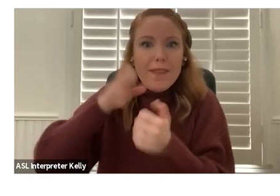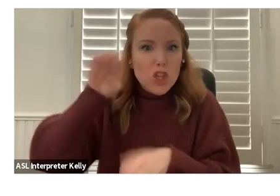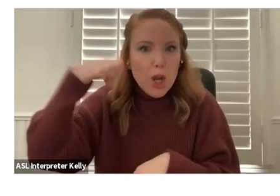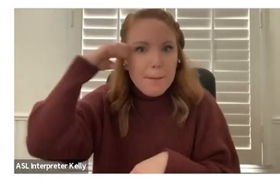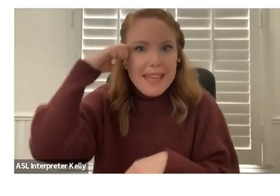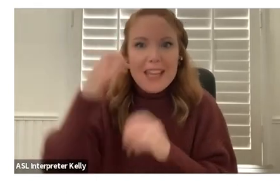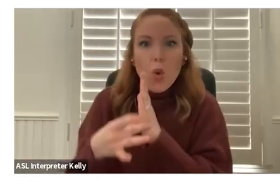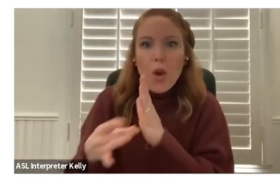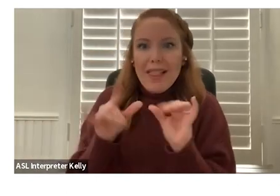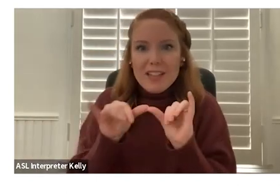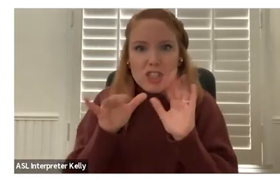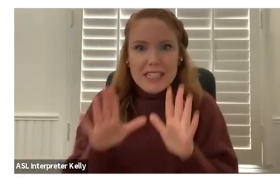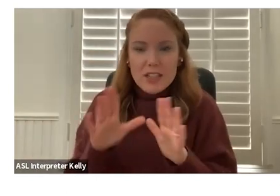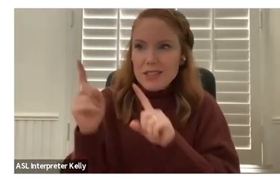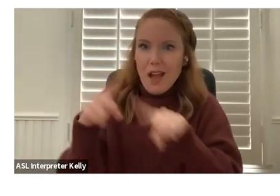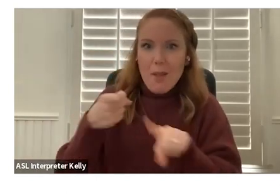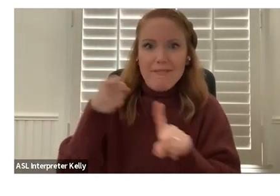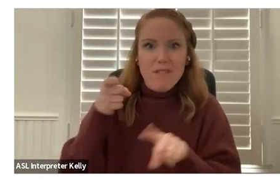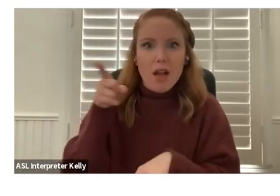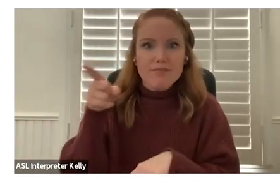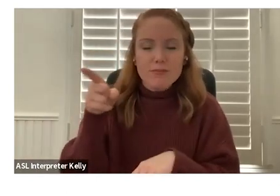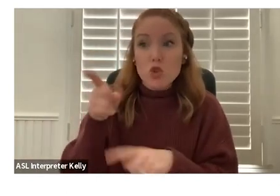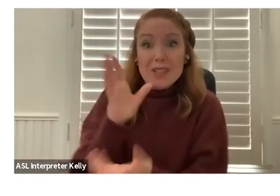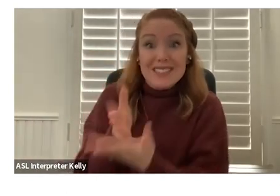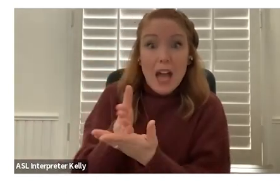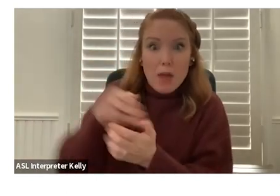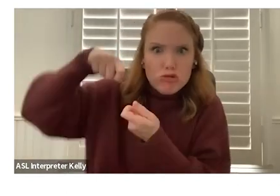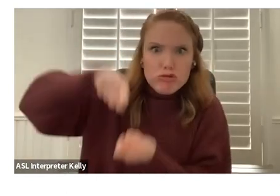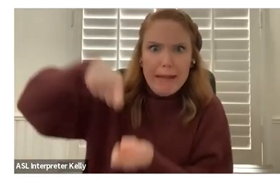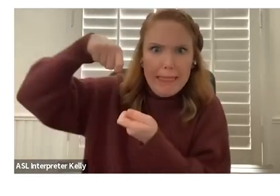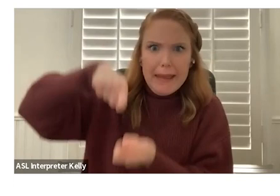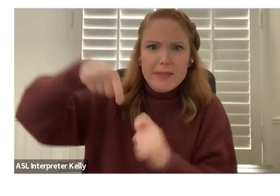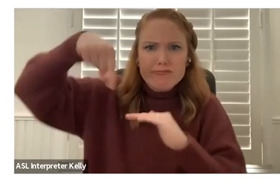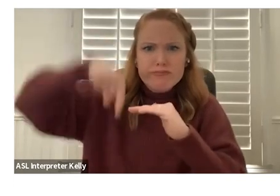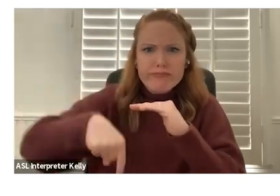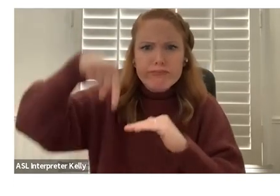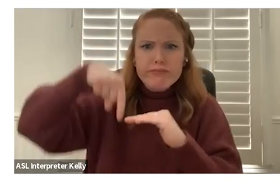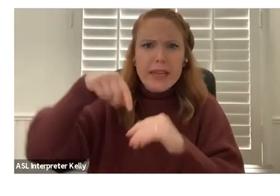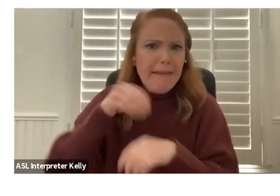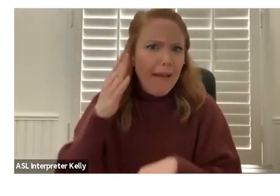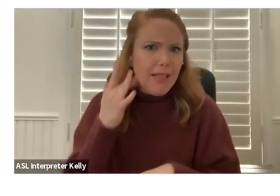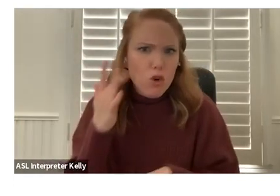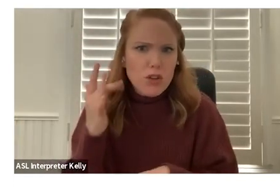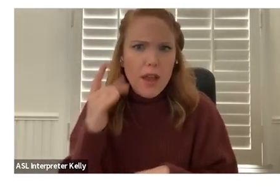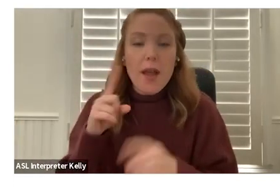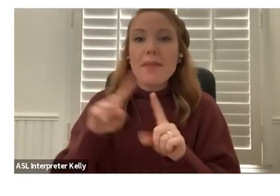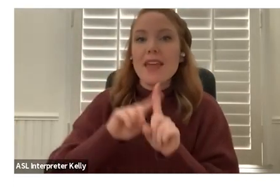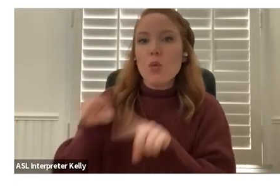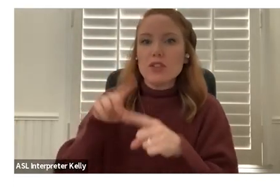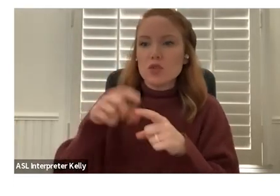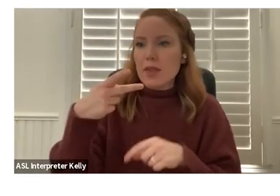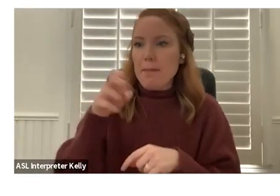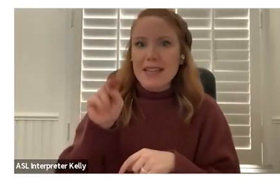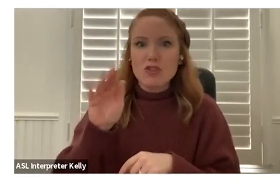design a system of cities made of salt. And he defines this as cities of salt means